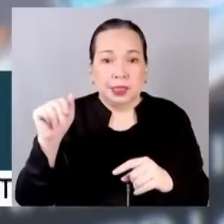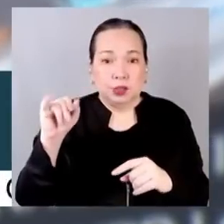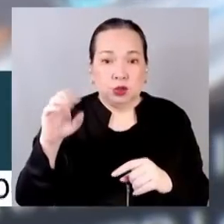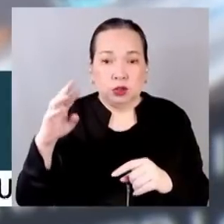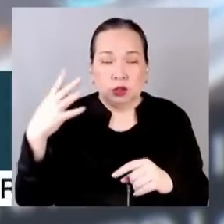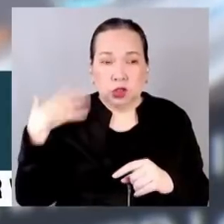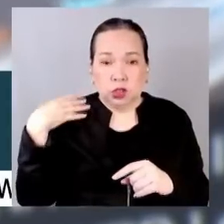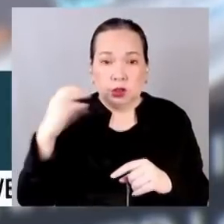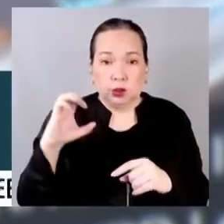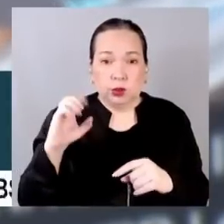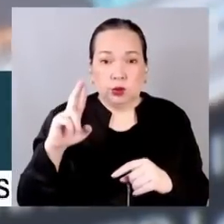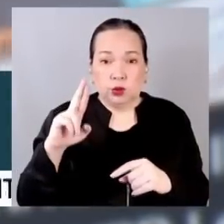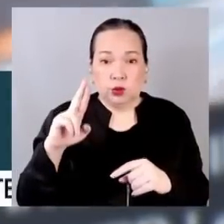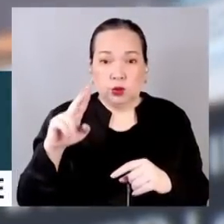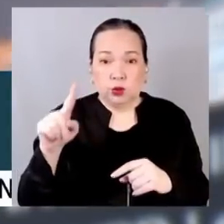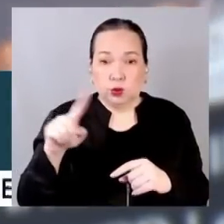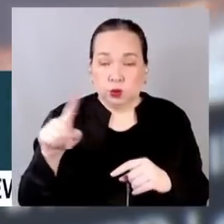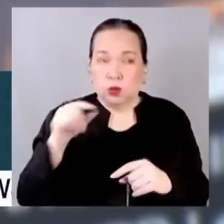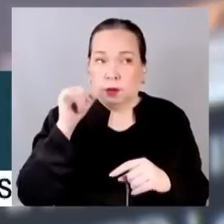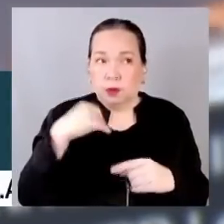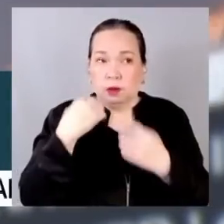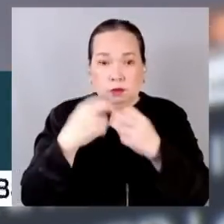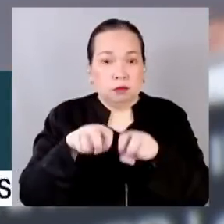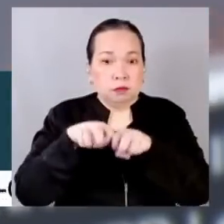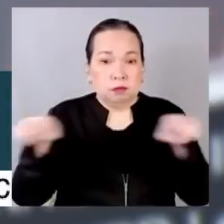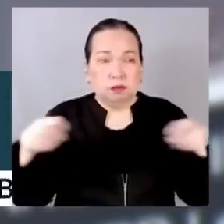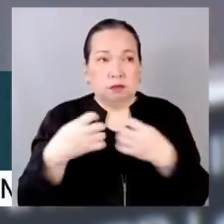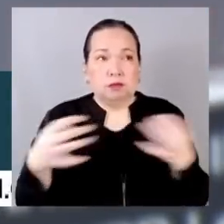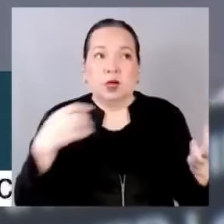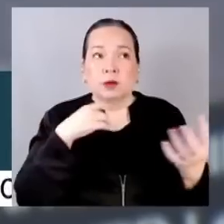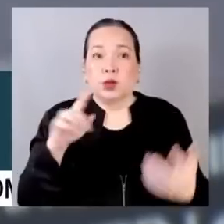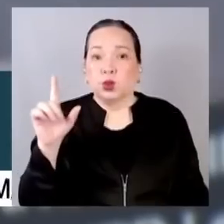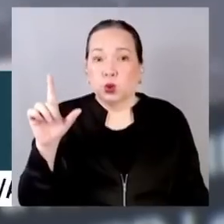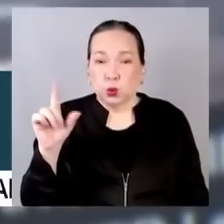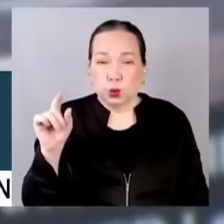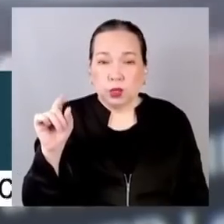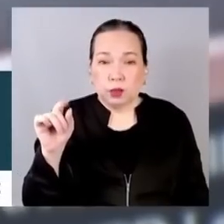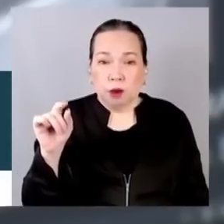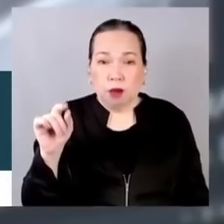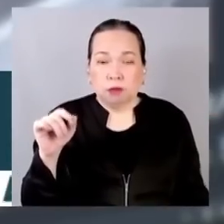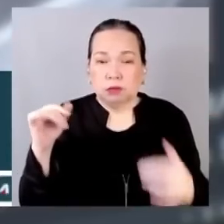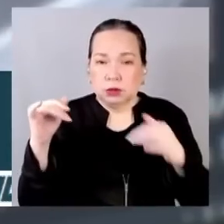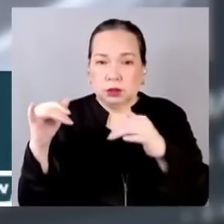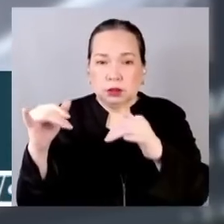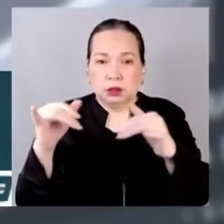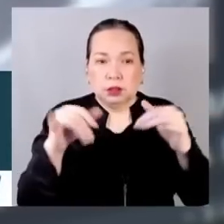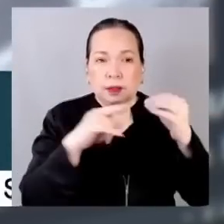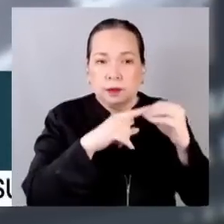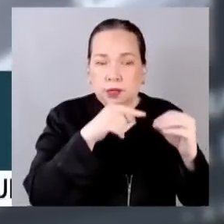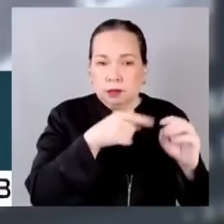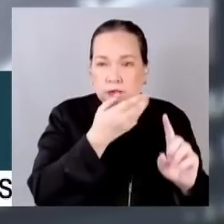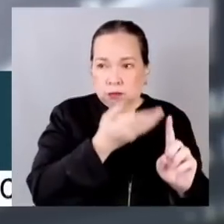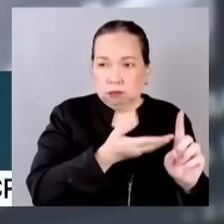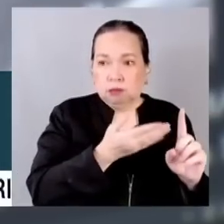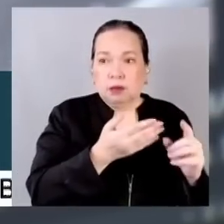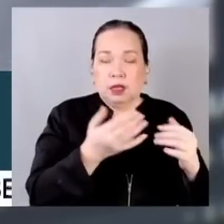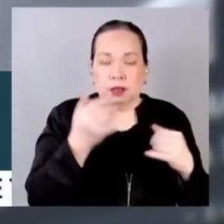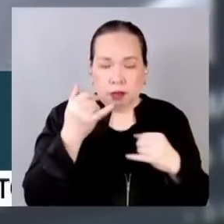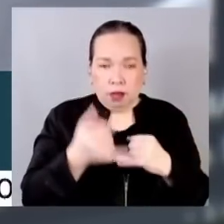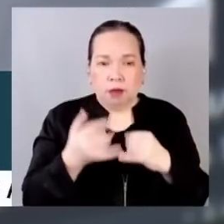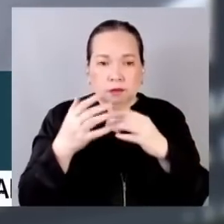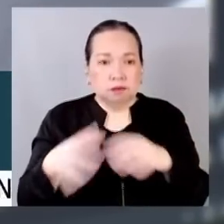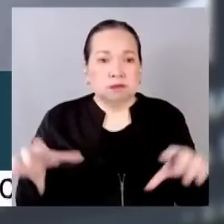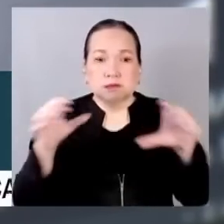said that they had 21 case conferences on the subject before they came out with a